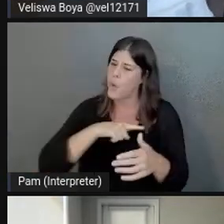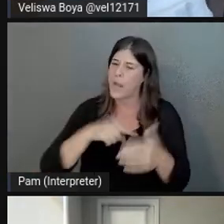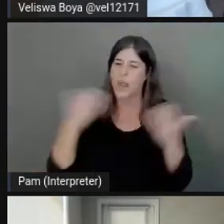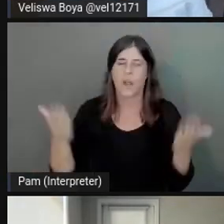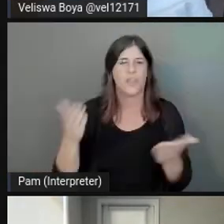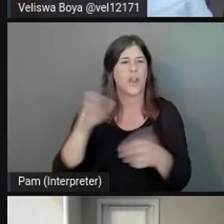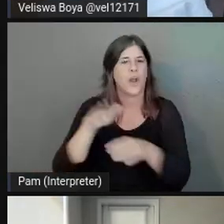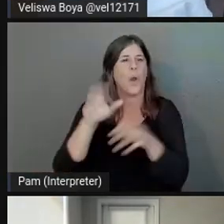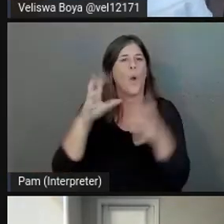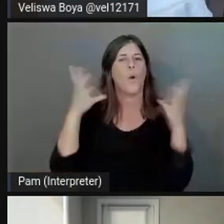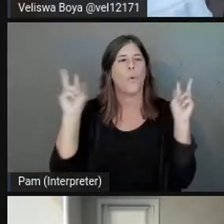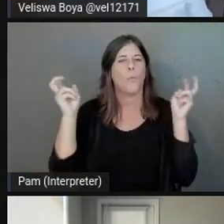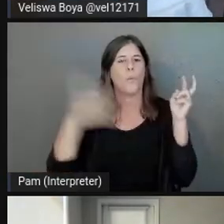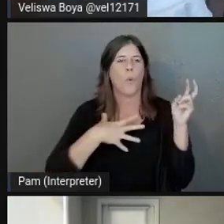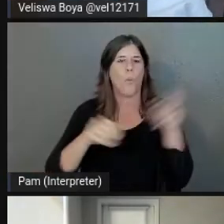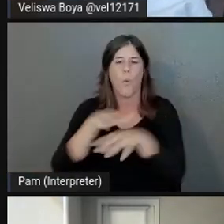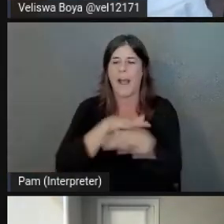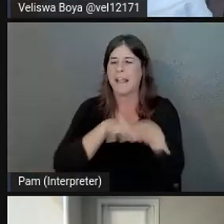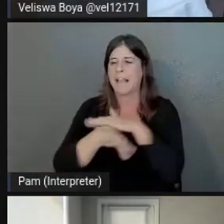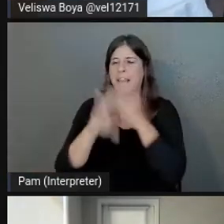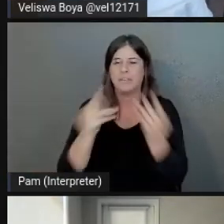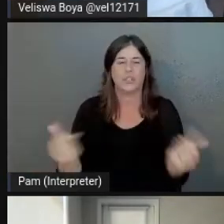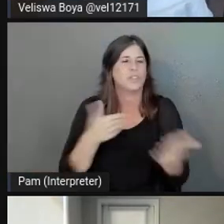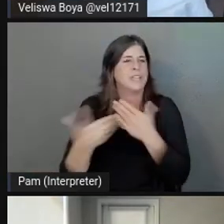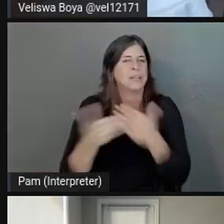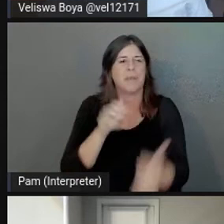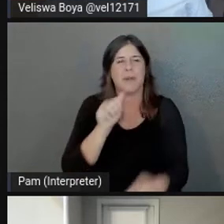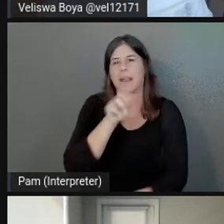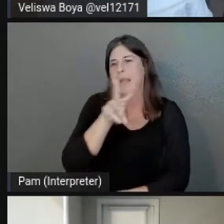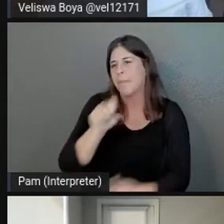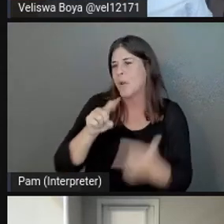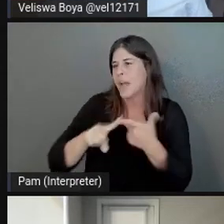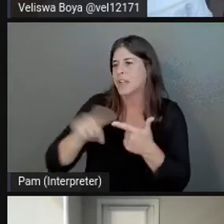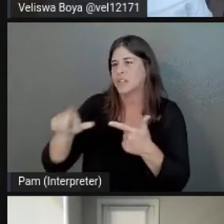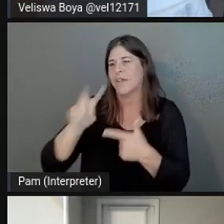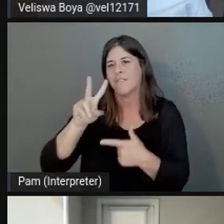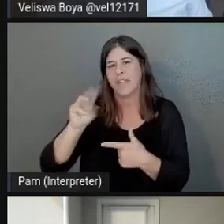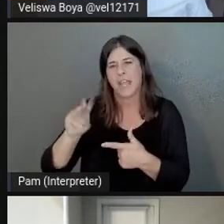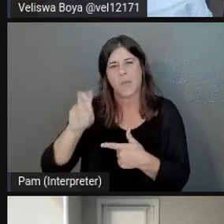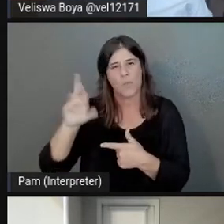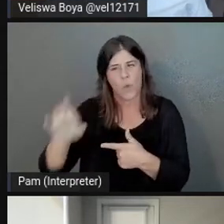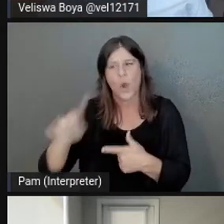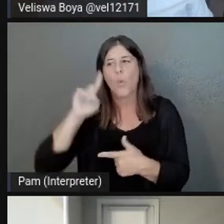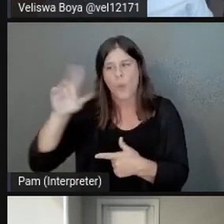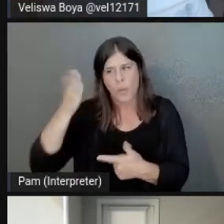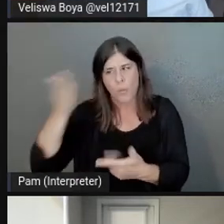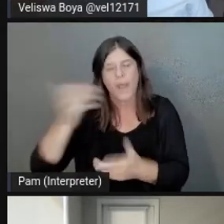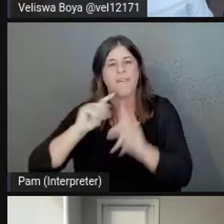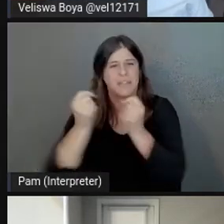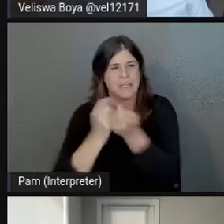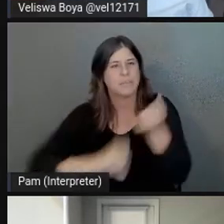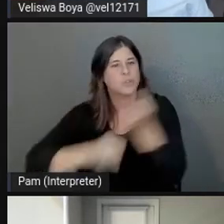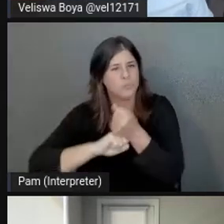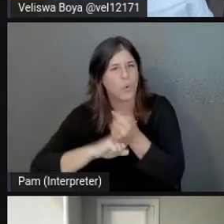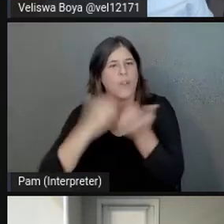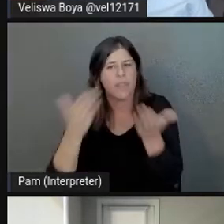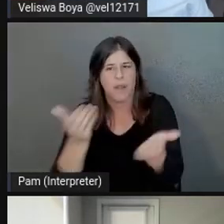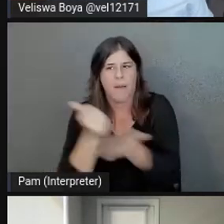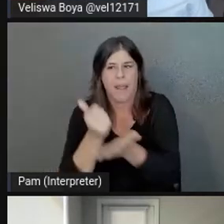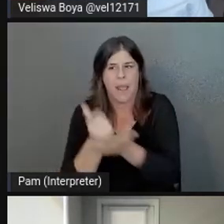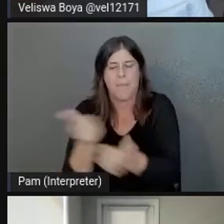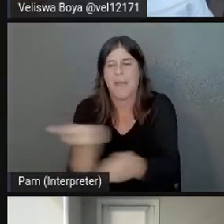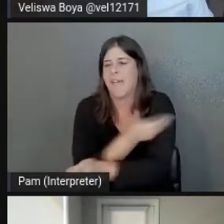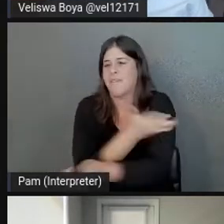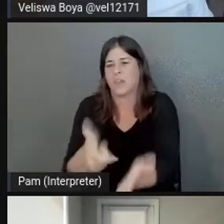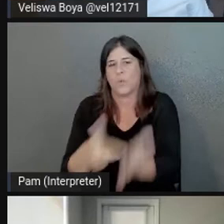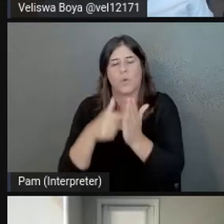gloving this solution. So it doesn't matter if you're coming through AWS or coming through VMware. We will have a team of people that get you all the required